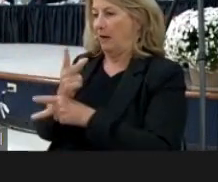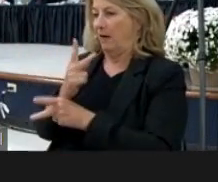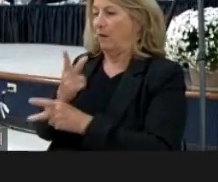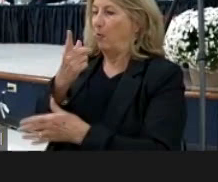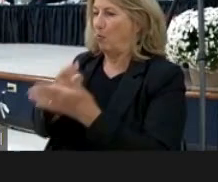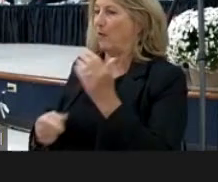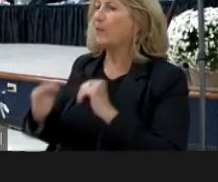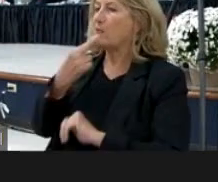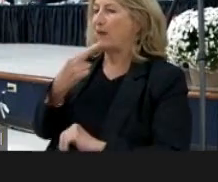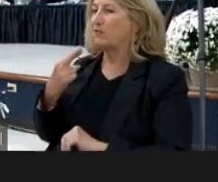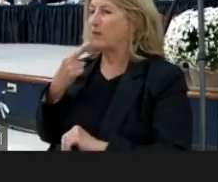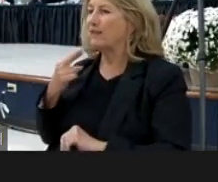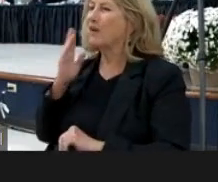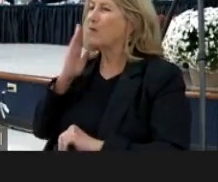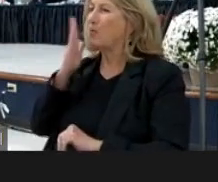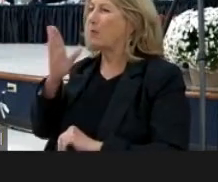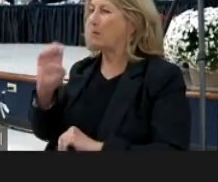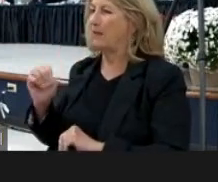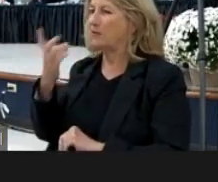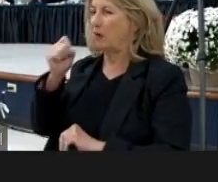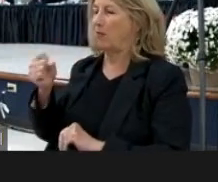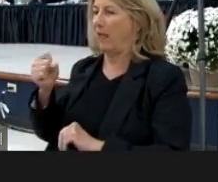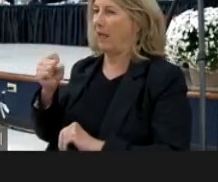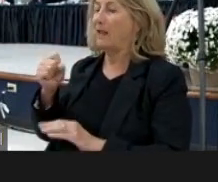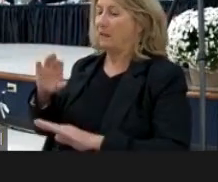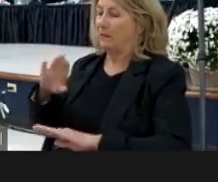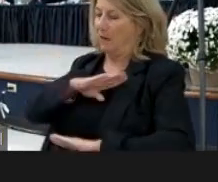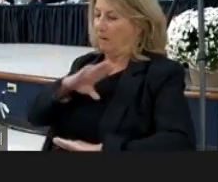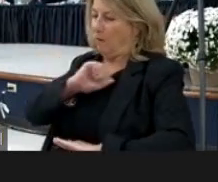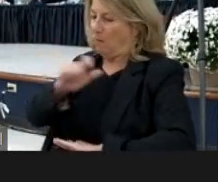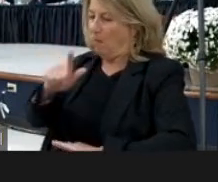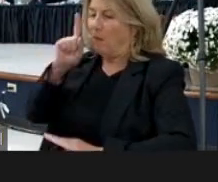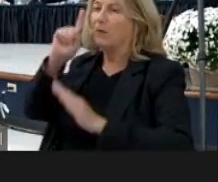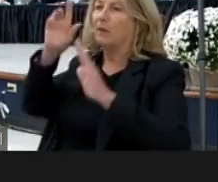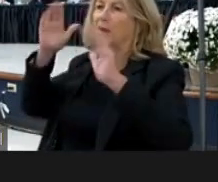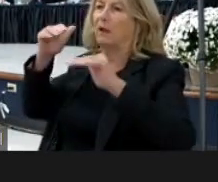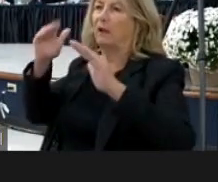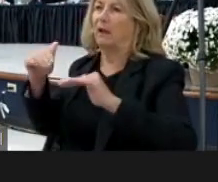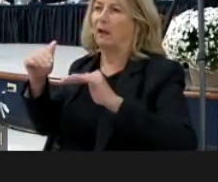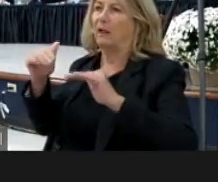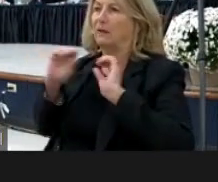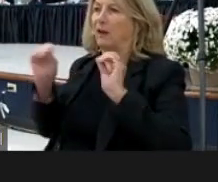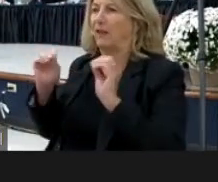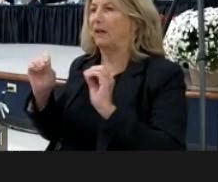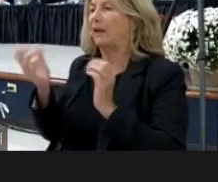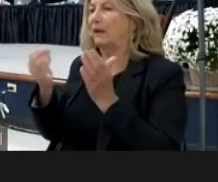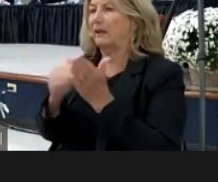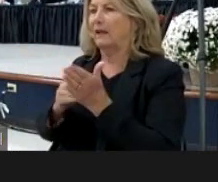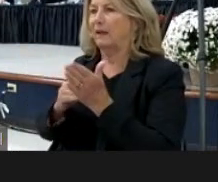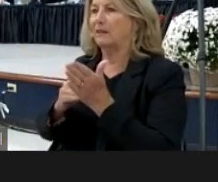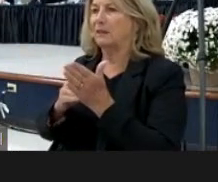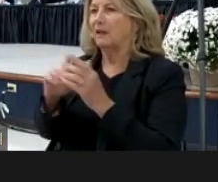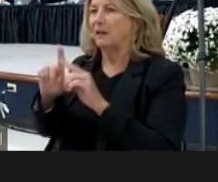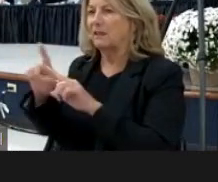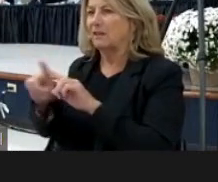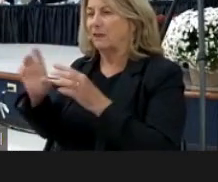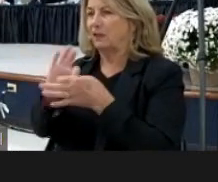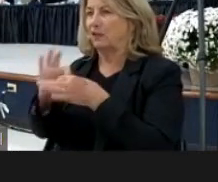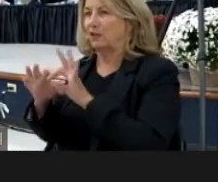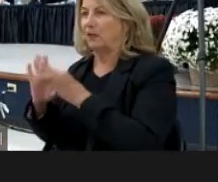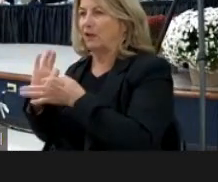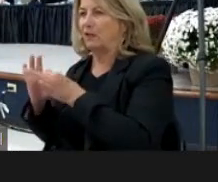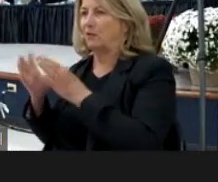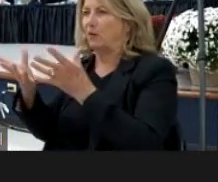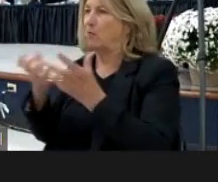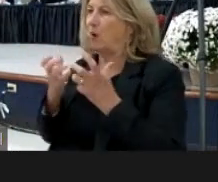are going to be so that they meet everyone's expectations. We nothing against certain chains, but we don't want that kind of a feel out there. We want something